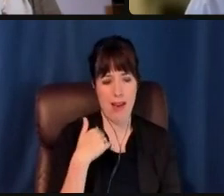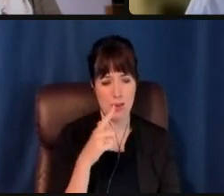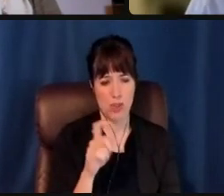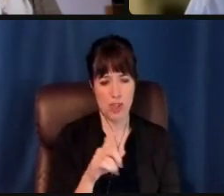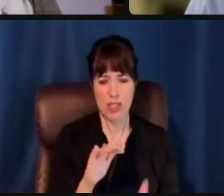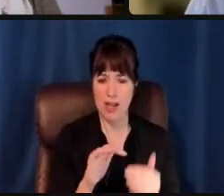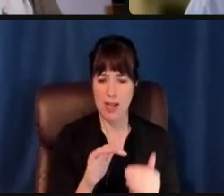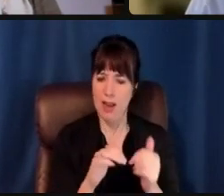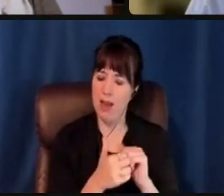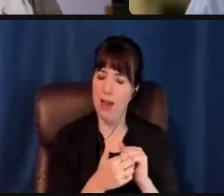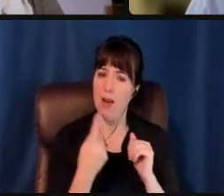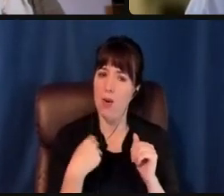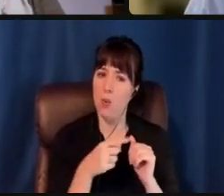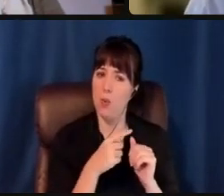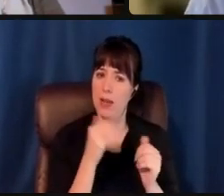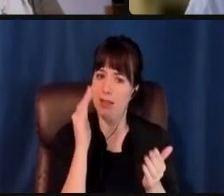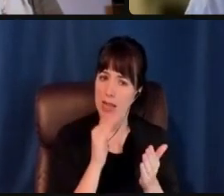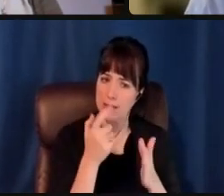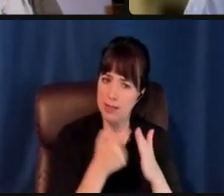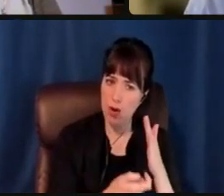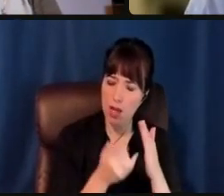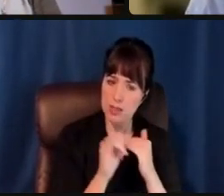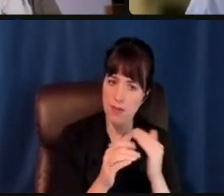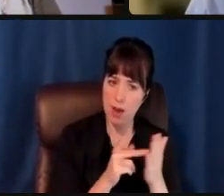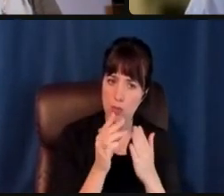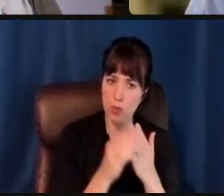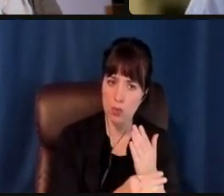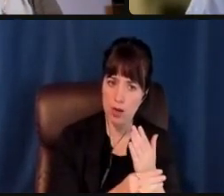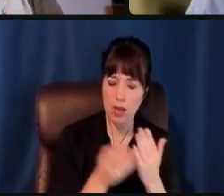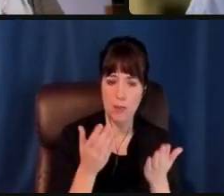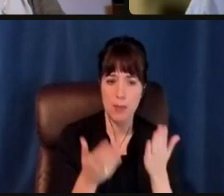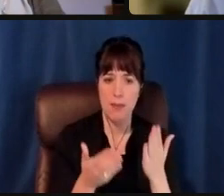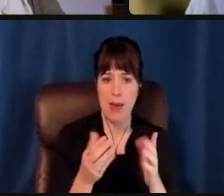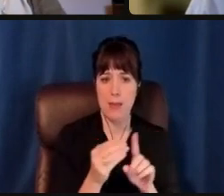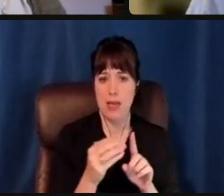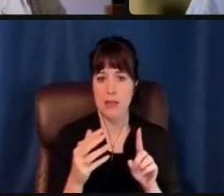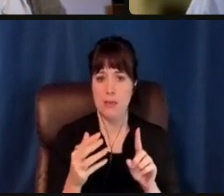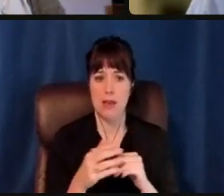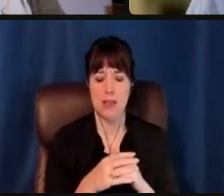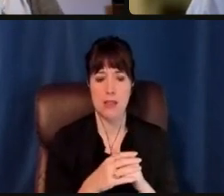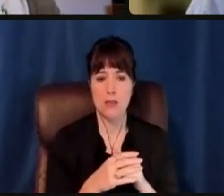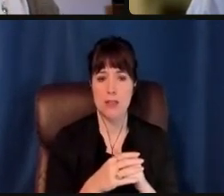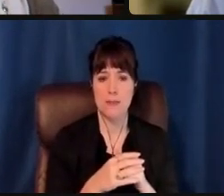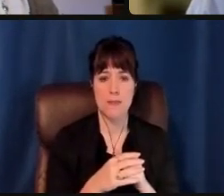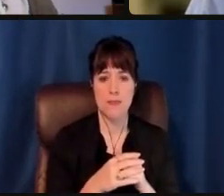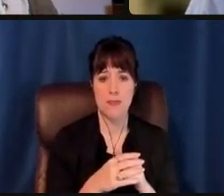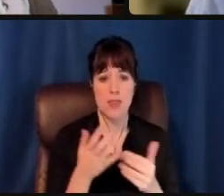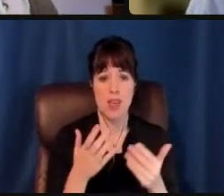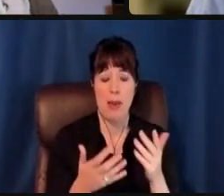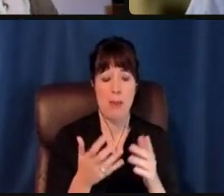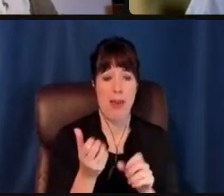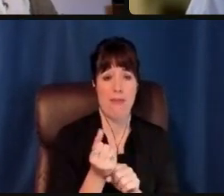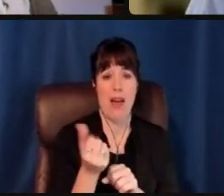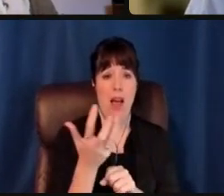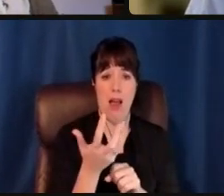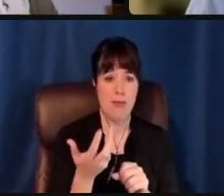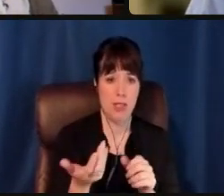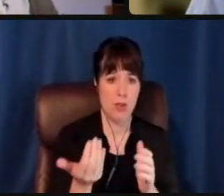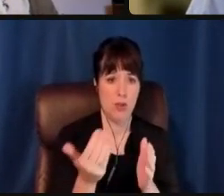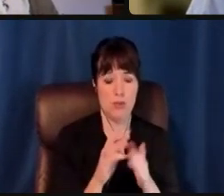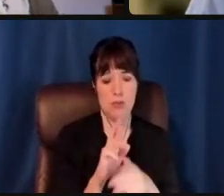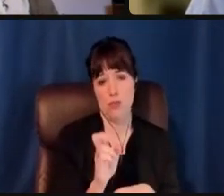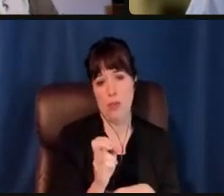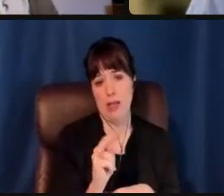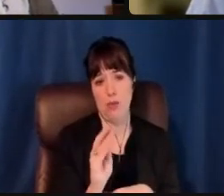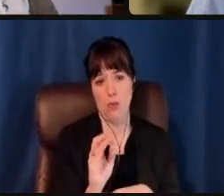we could maybe lessen the cost of that program and maybe expand it to, say, a five-year renewal.